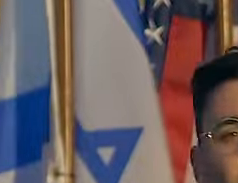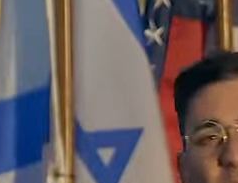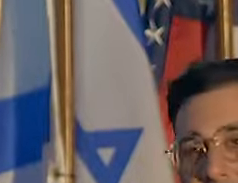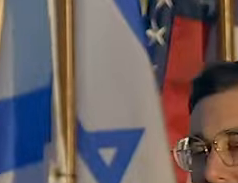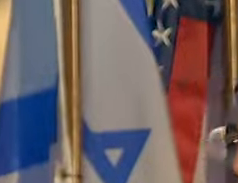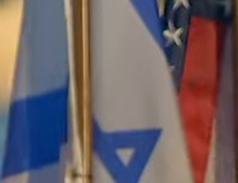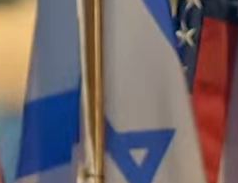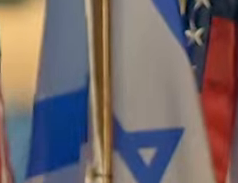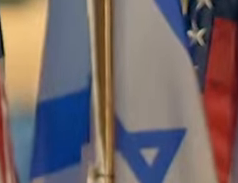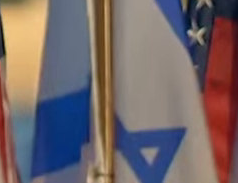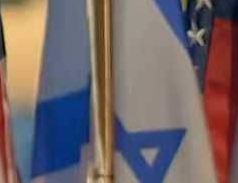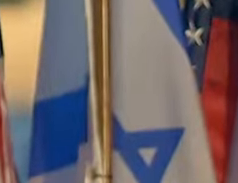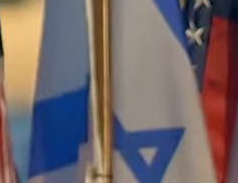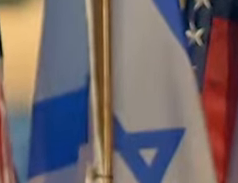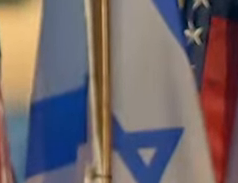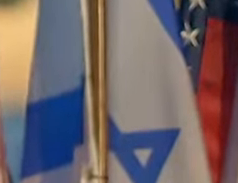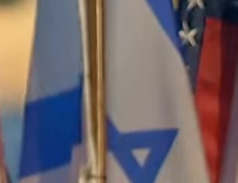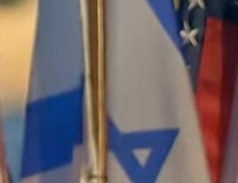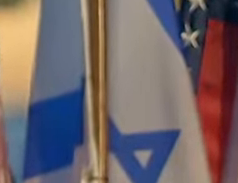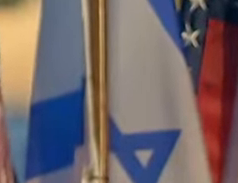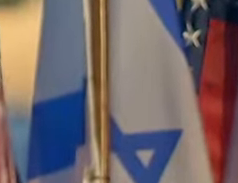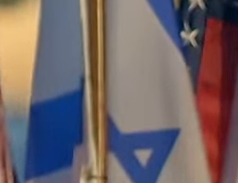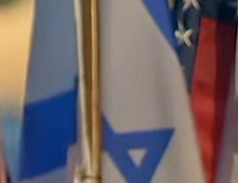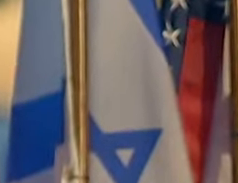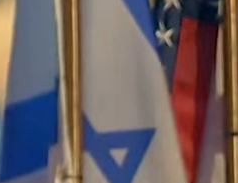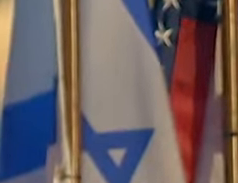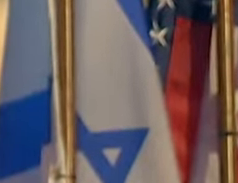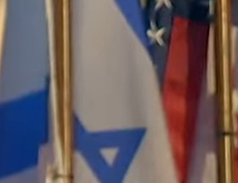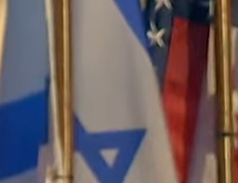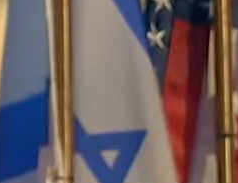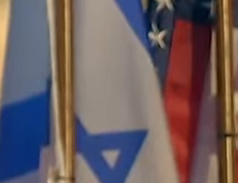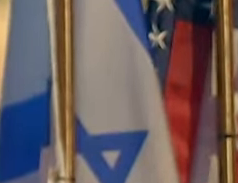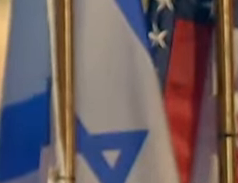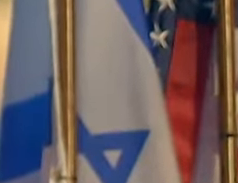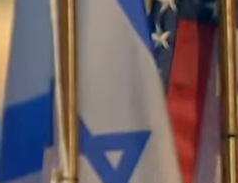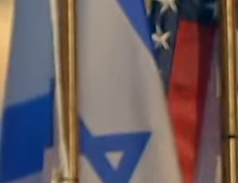Yisrael. Am Yisrael.